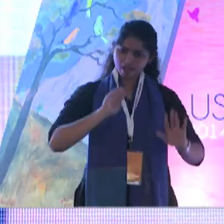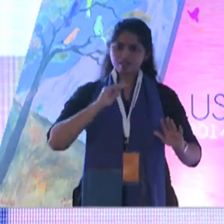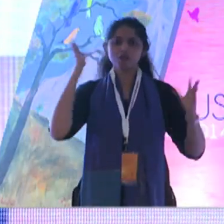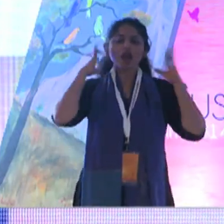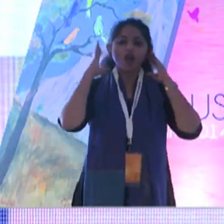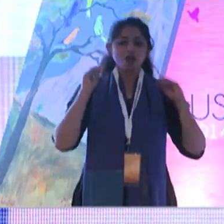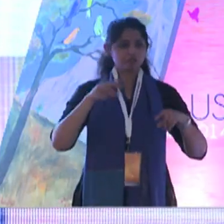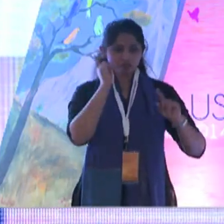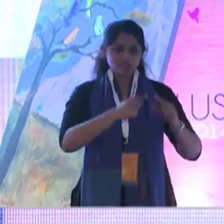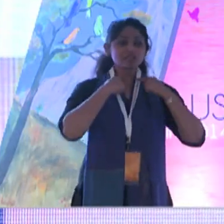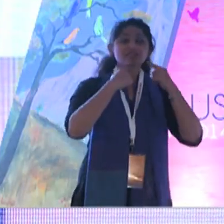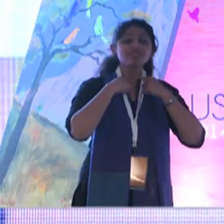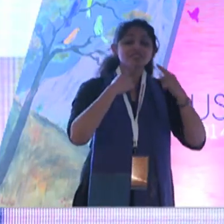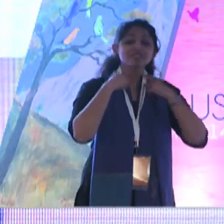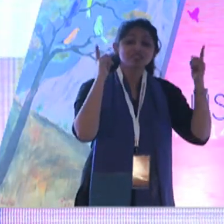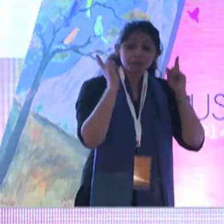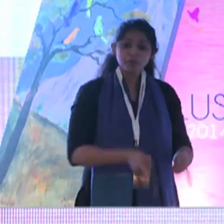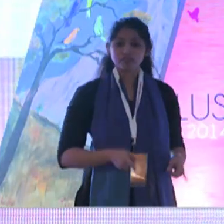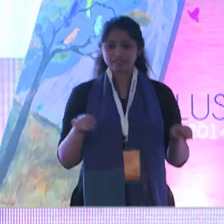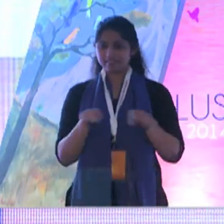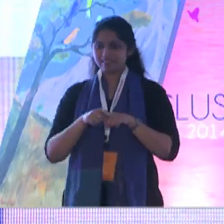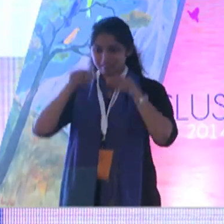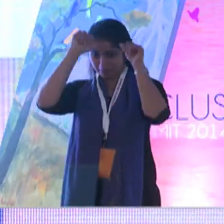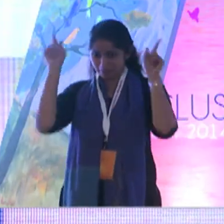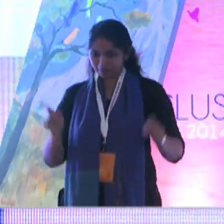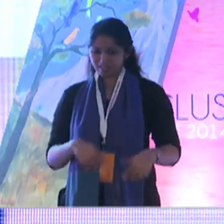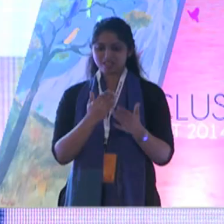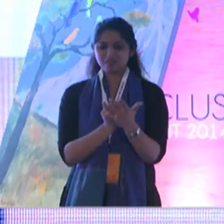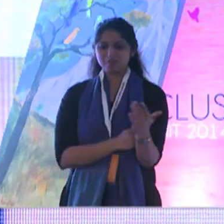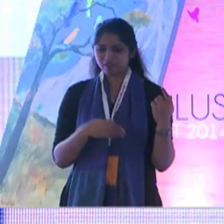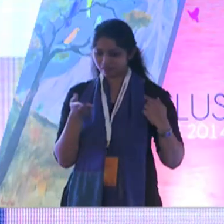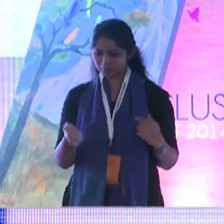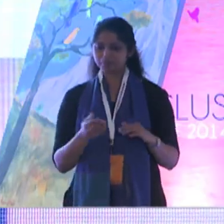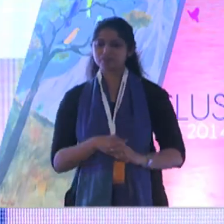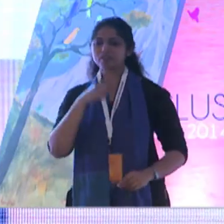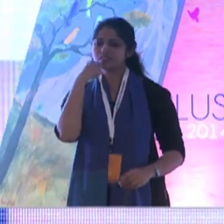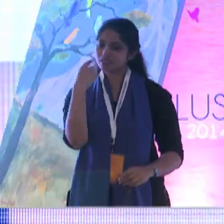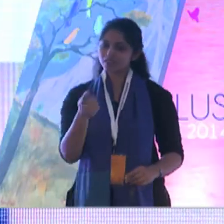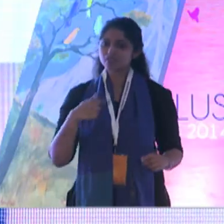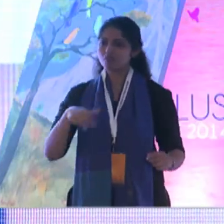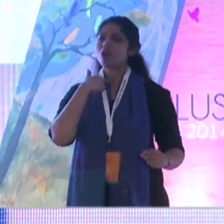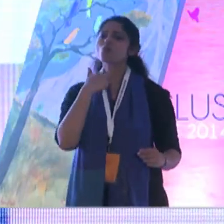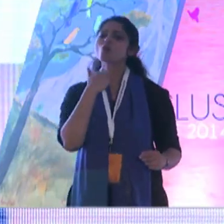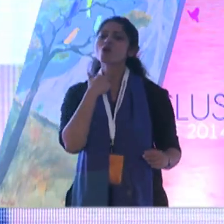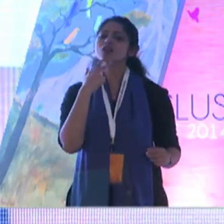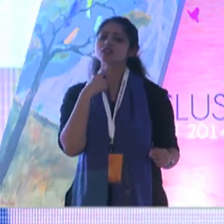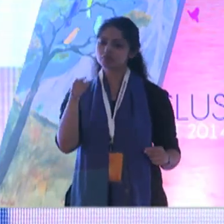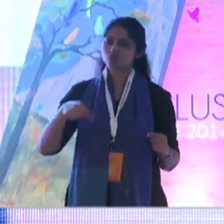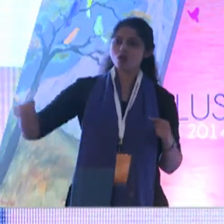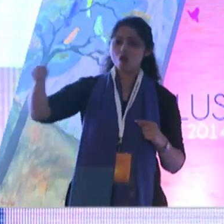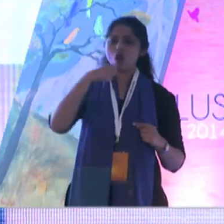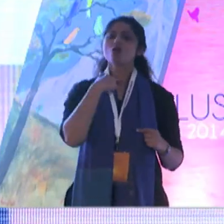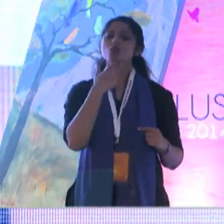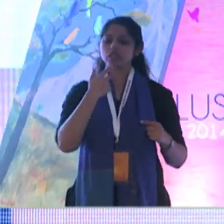And I say today from this Inclusive India Summit, I will be your voice.